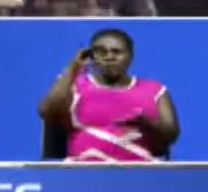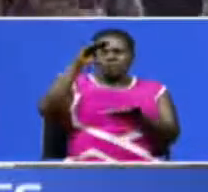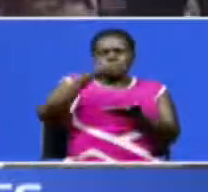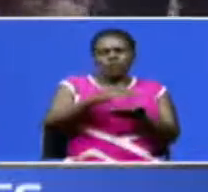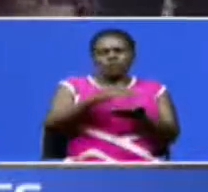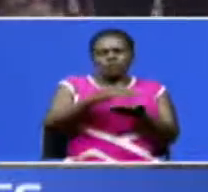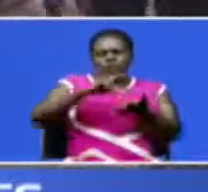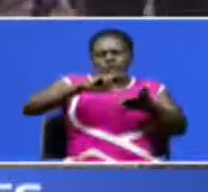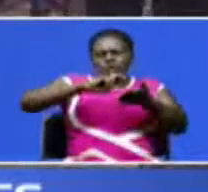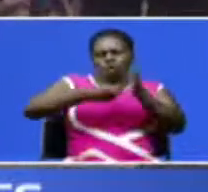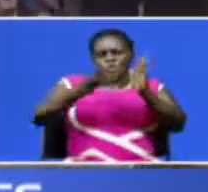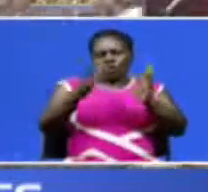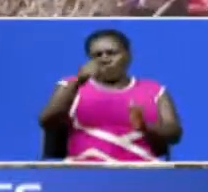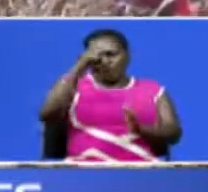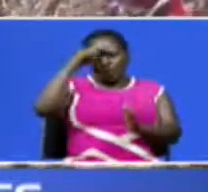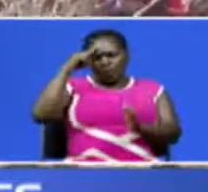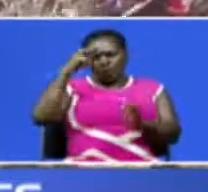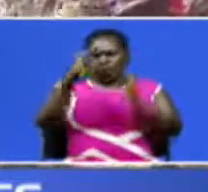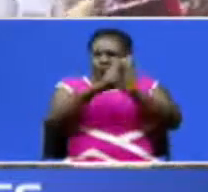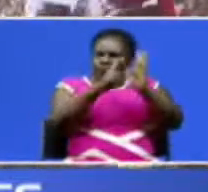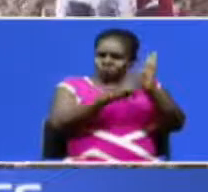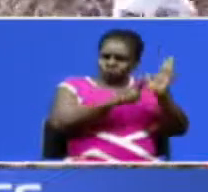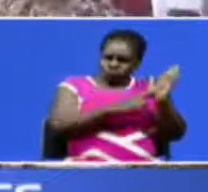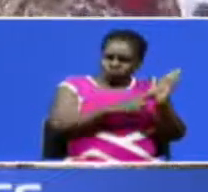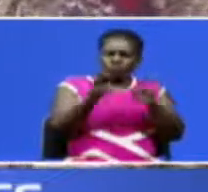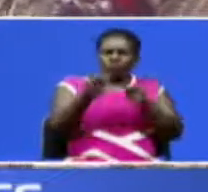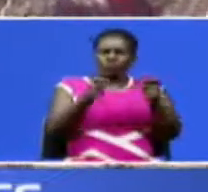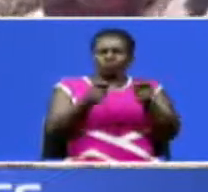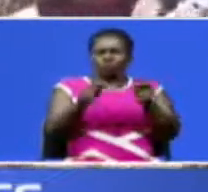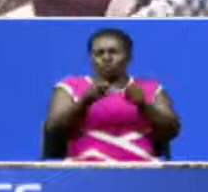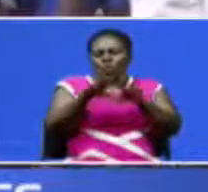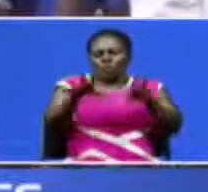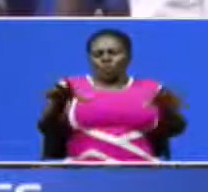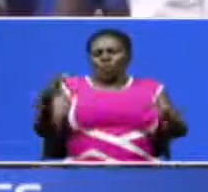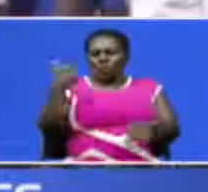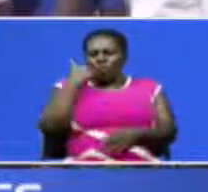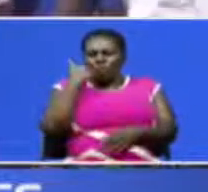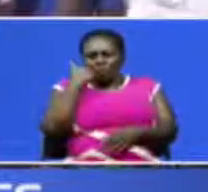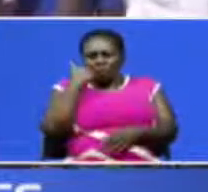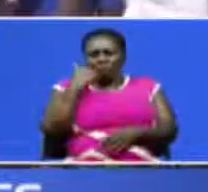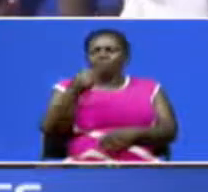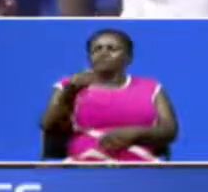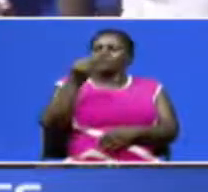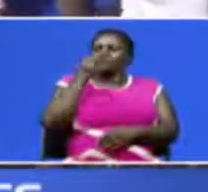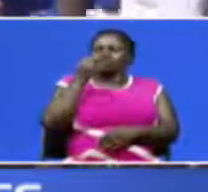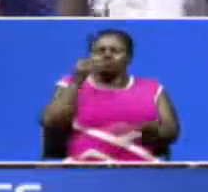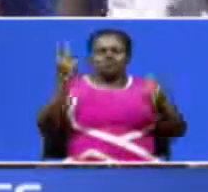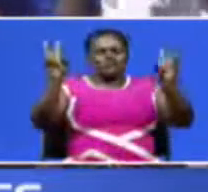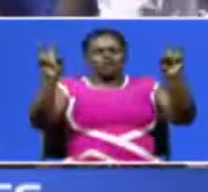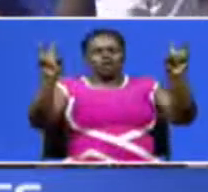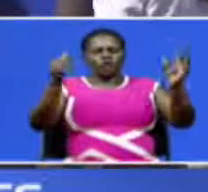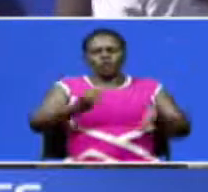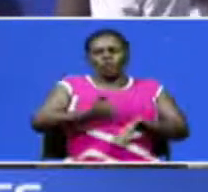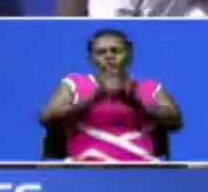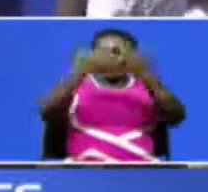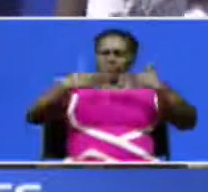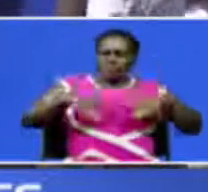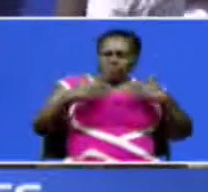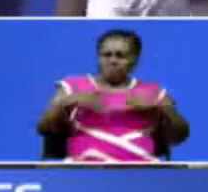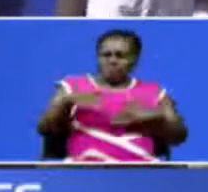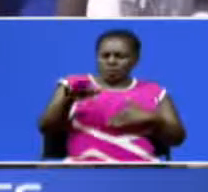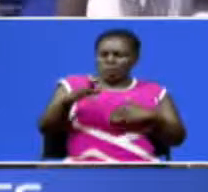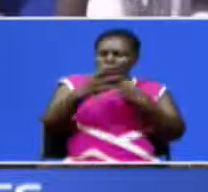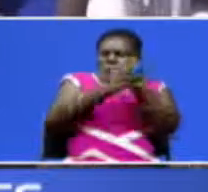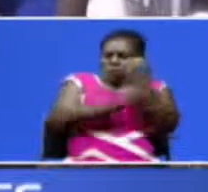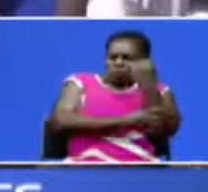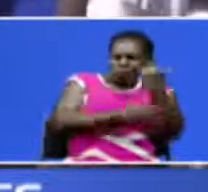of contractors due to restrictions in place to curb the spread of the disease. Mambo ya chakula ya kusaidia watu kwa vile ya